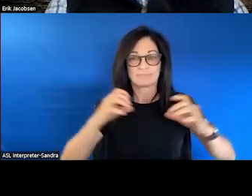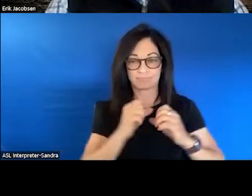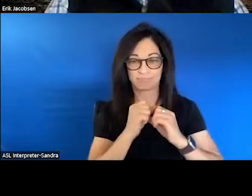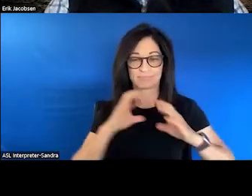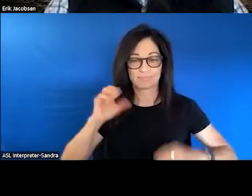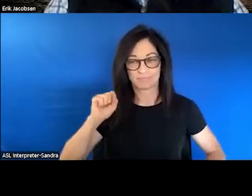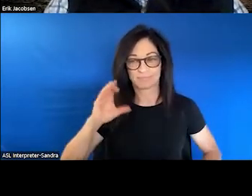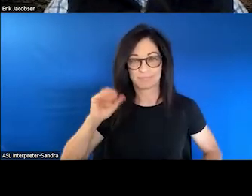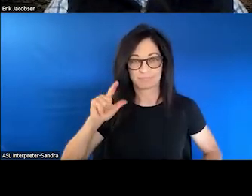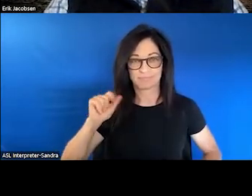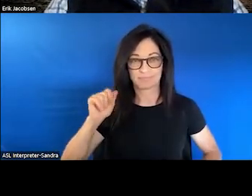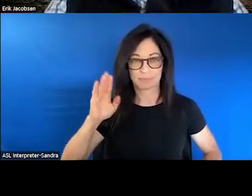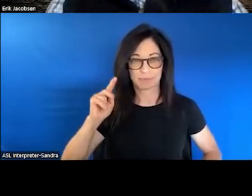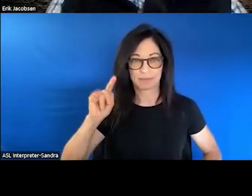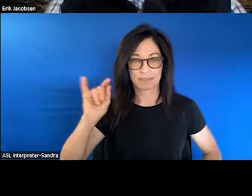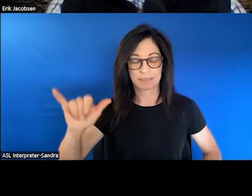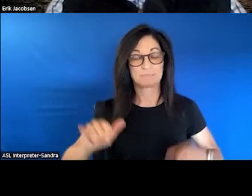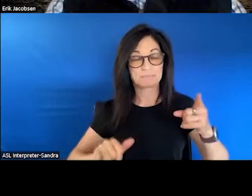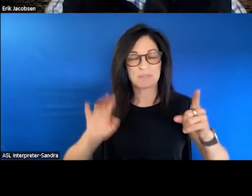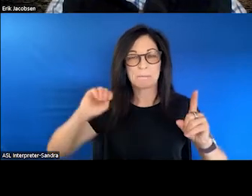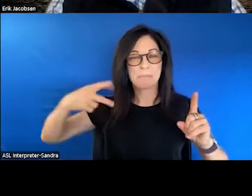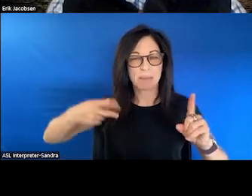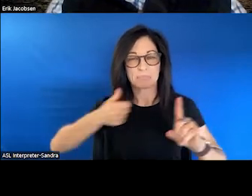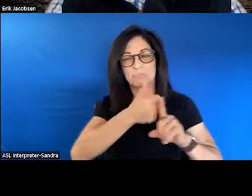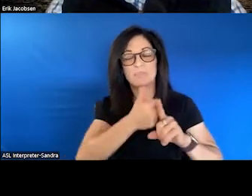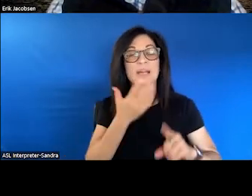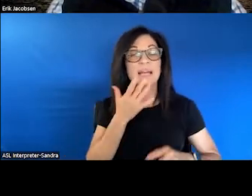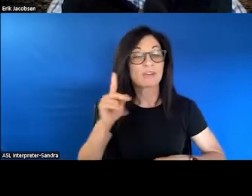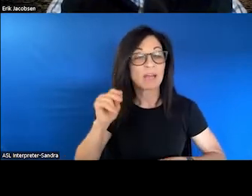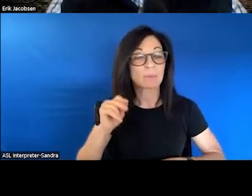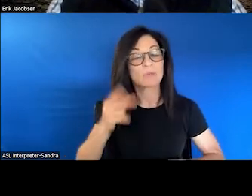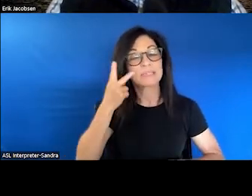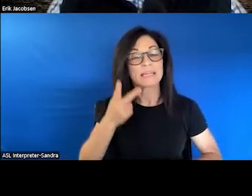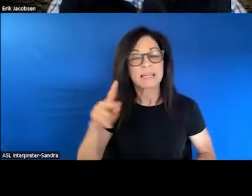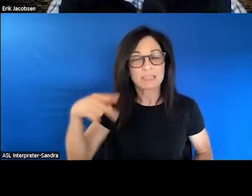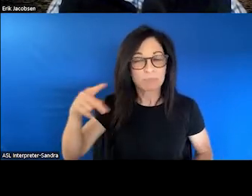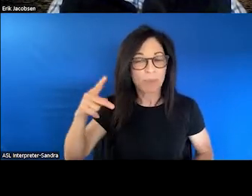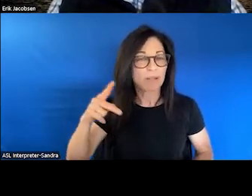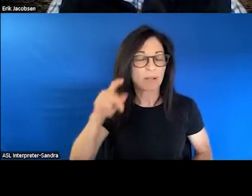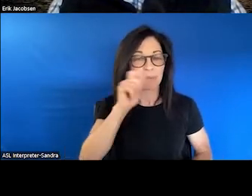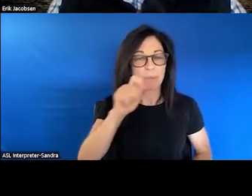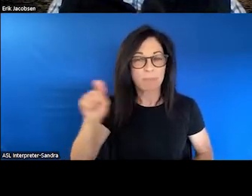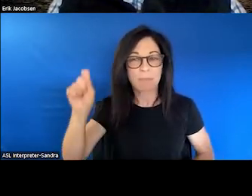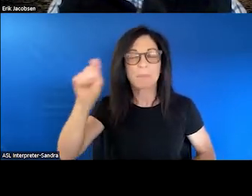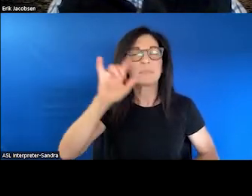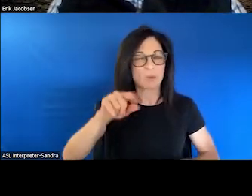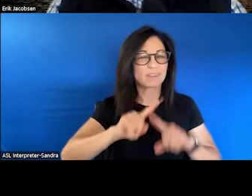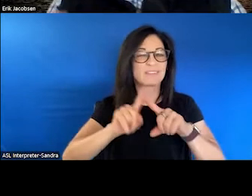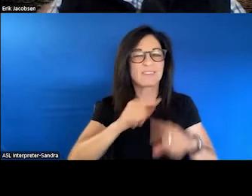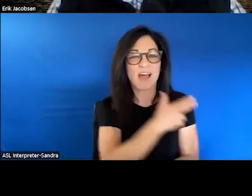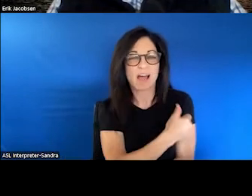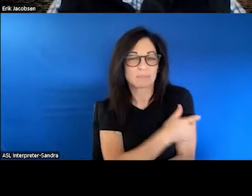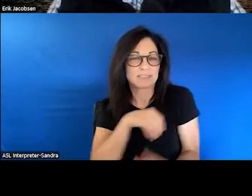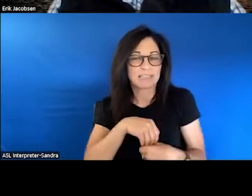we have a map of Colorado, and what these purple blobs represent are hospitals within our state that we